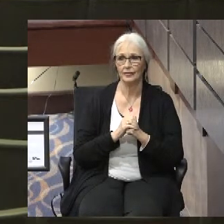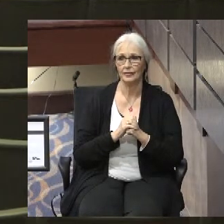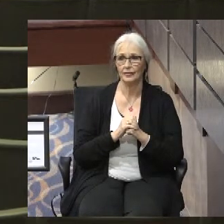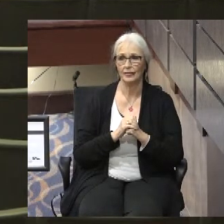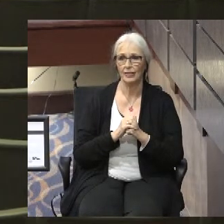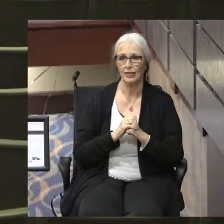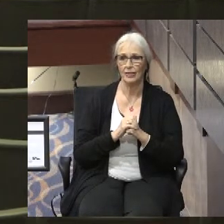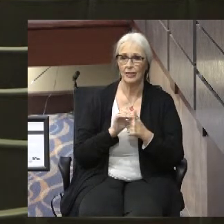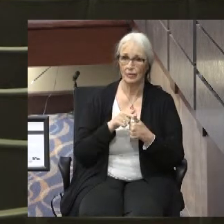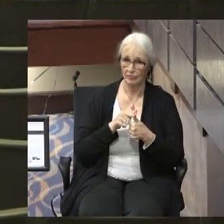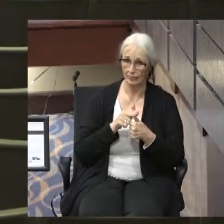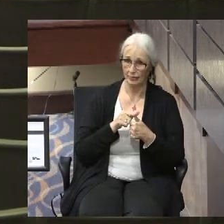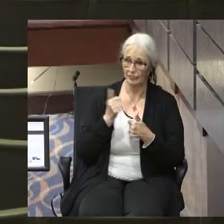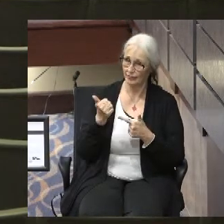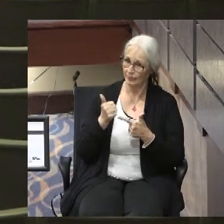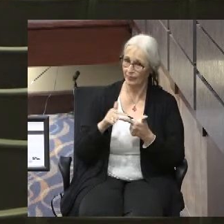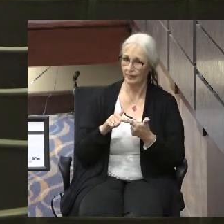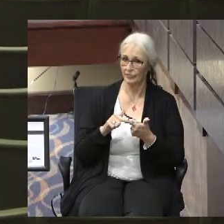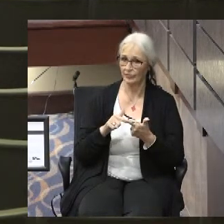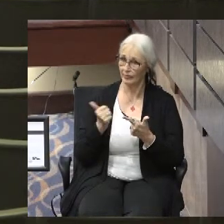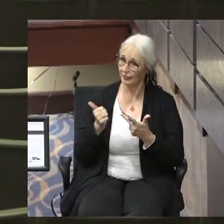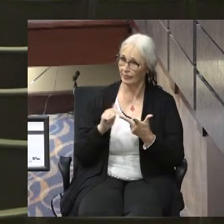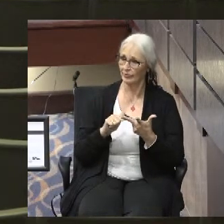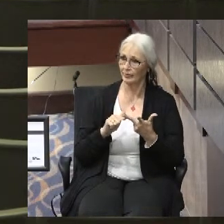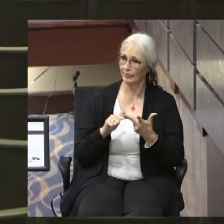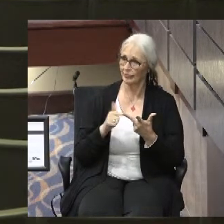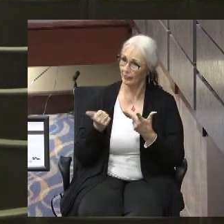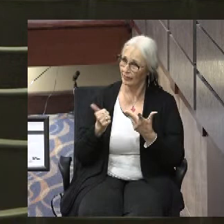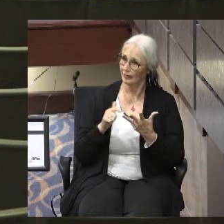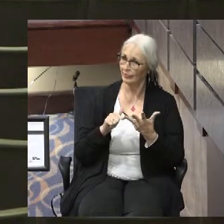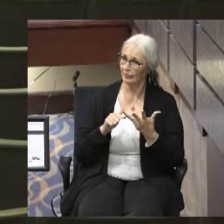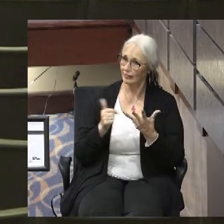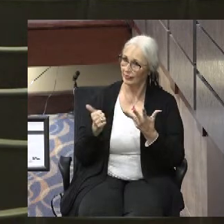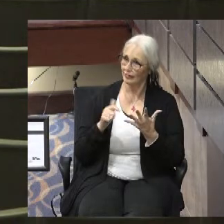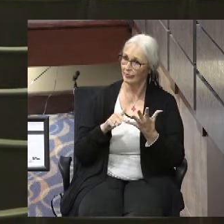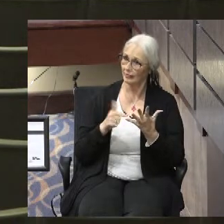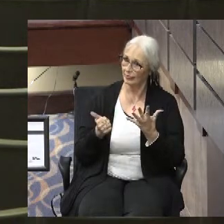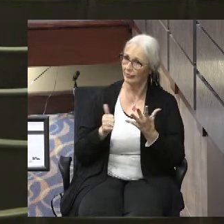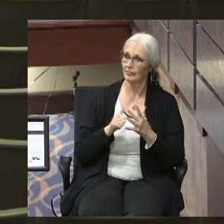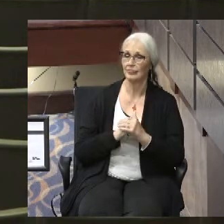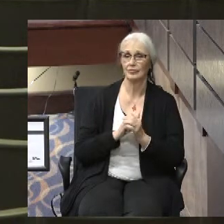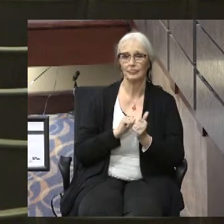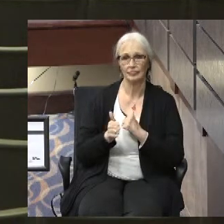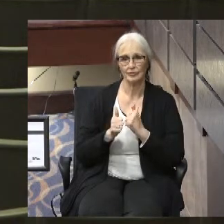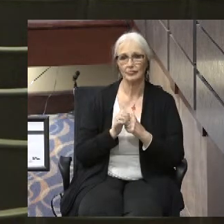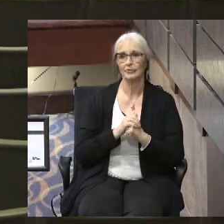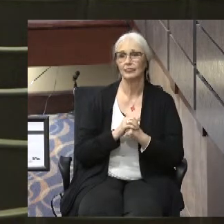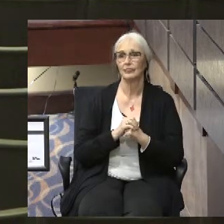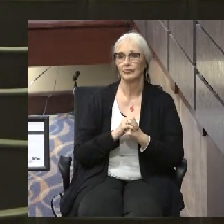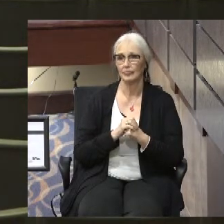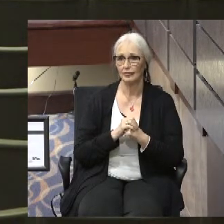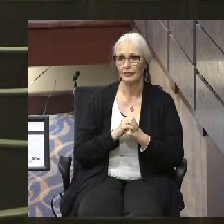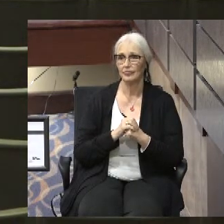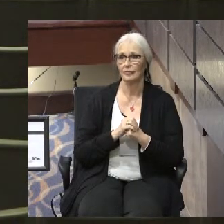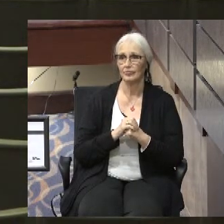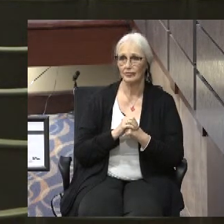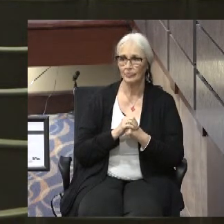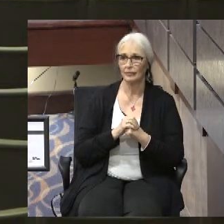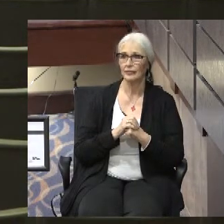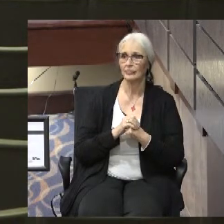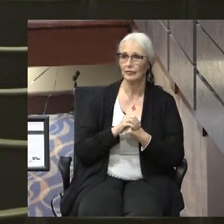Bearfield? Yes. Rodriguez? Palmer? Holmes? Aye. Meek? Yes, that motion carries, and the next item is